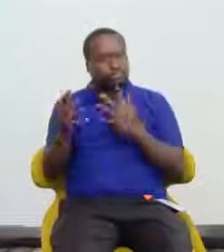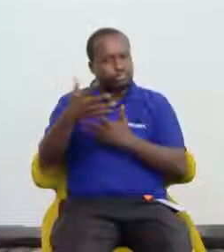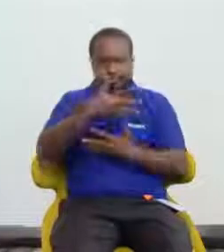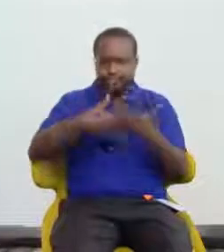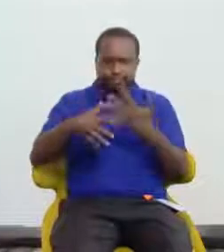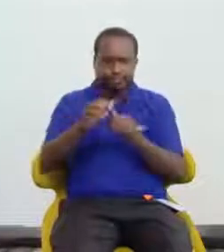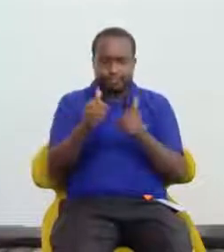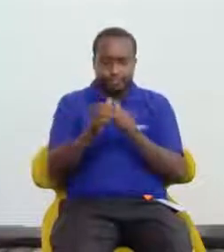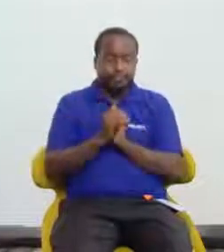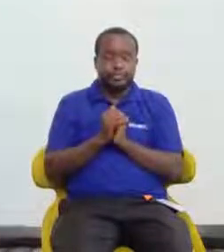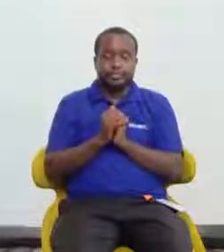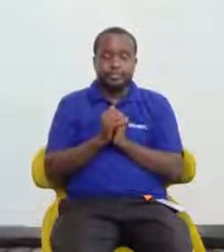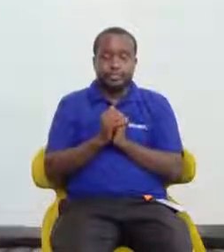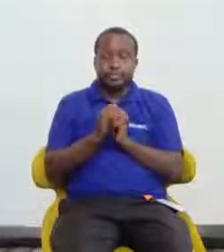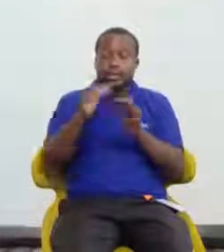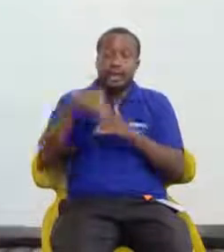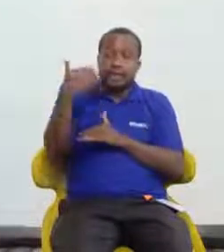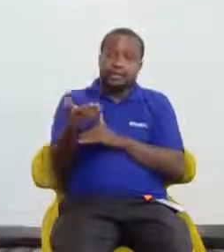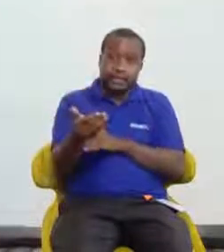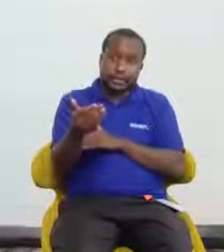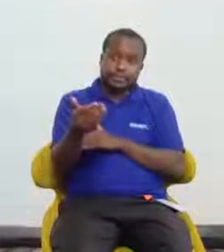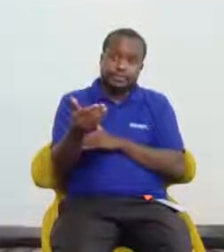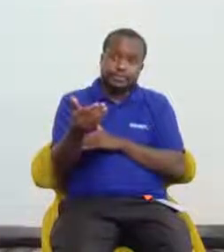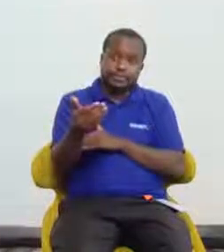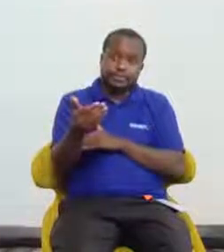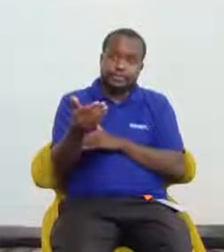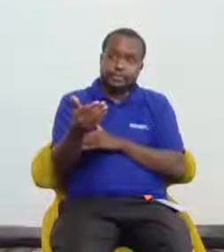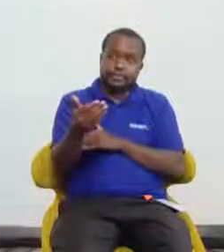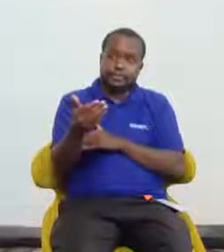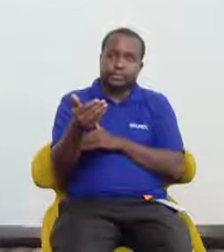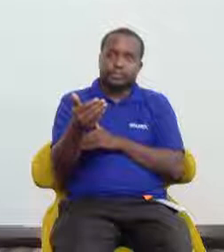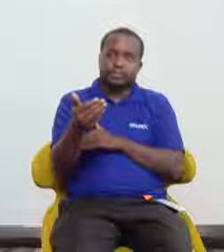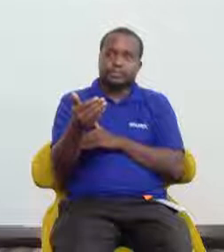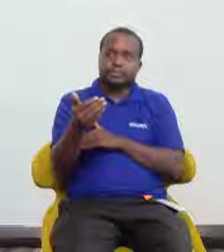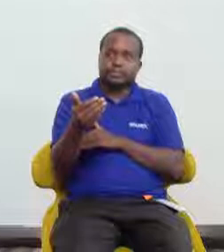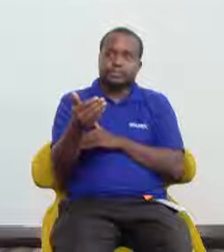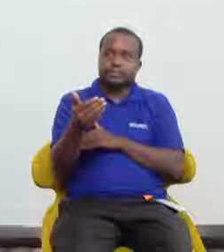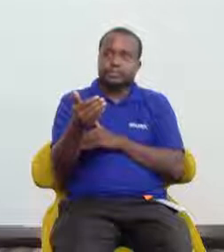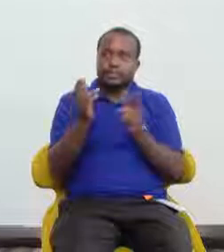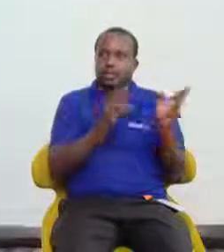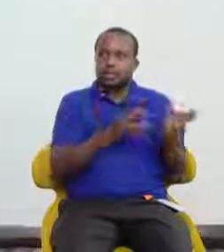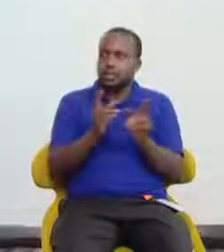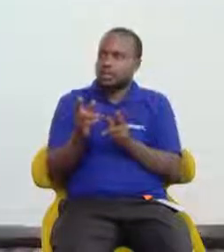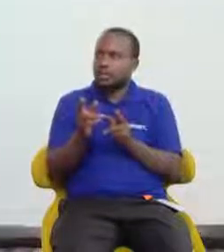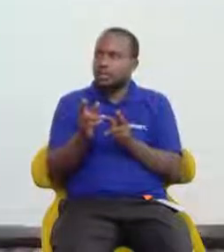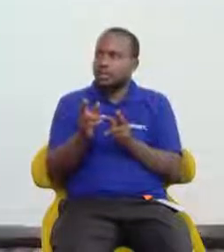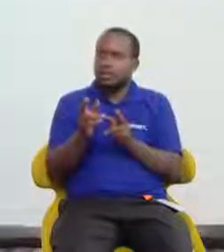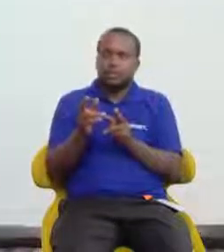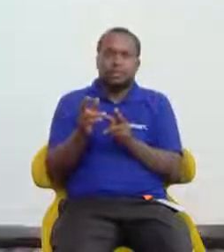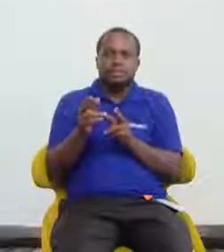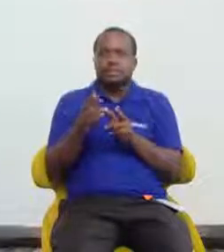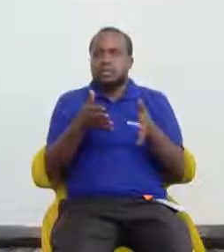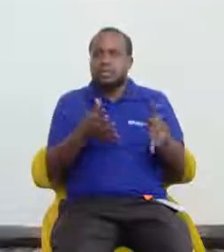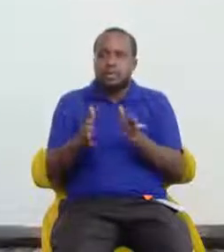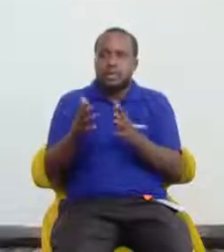person. And after that kind of exciting, normal life with normal other people with disability,